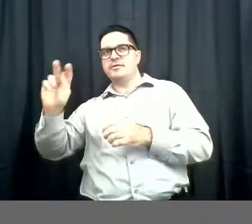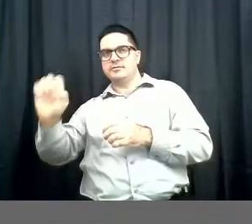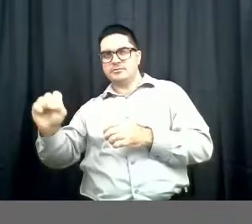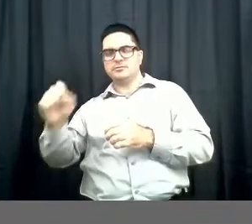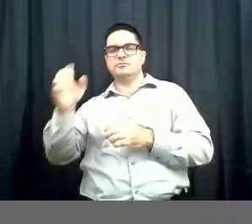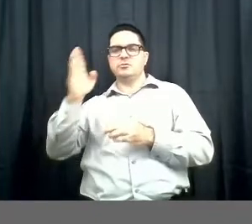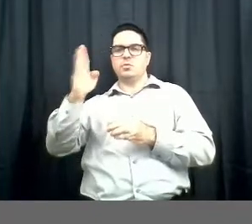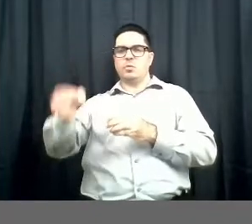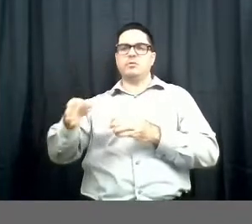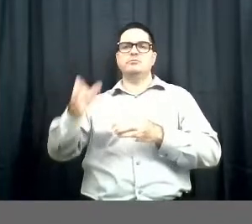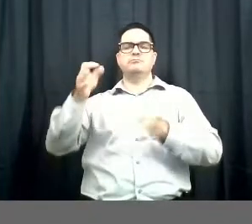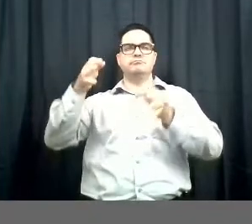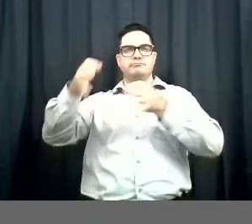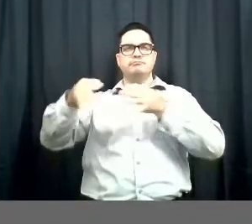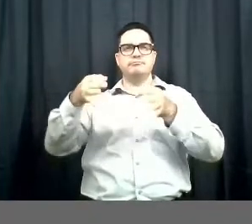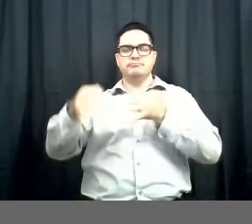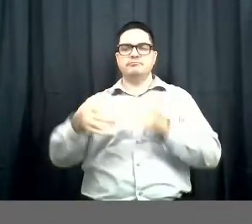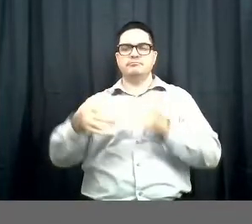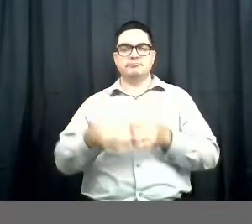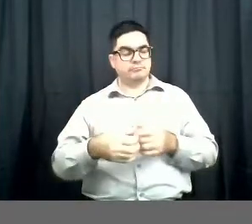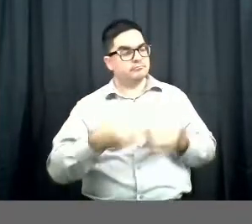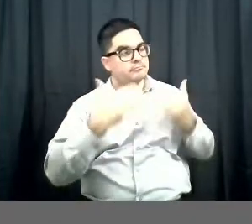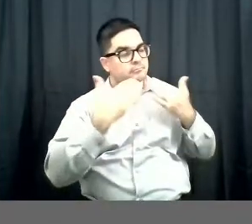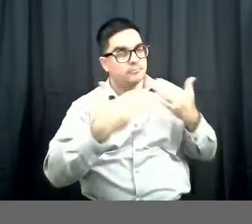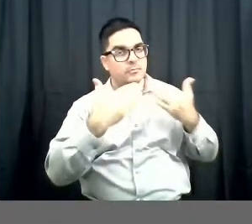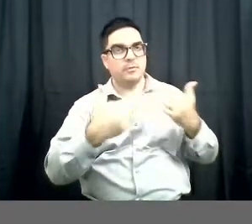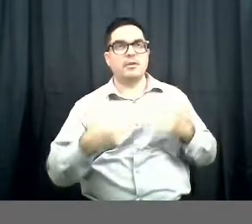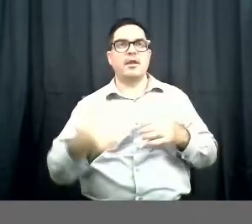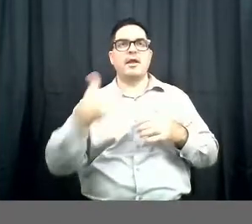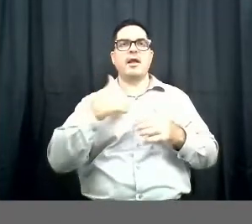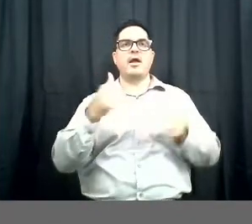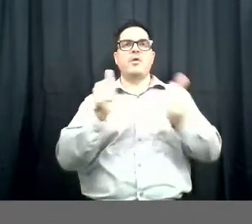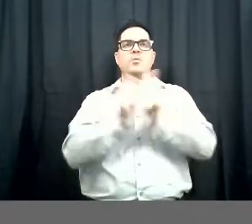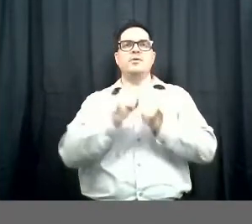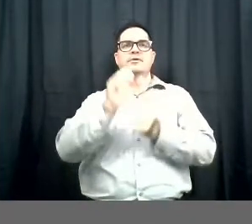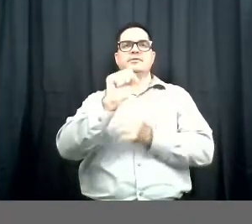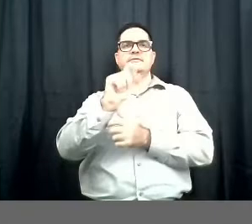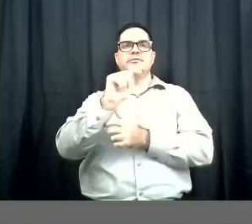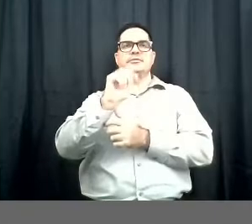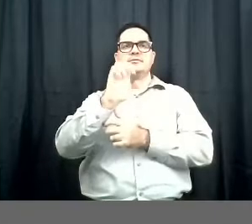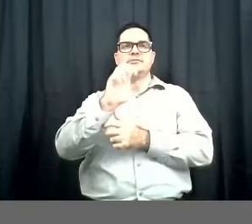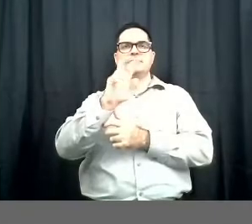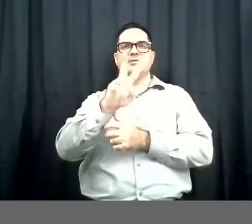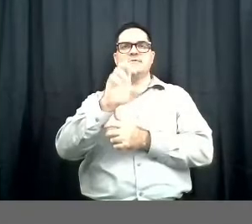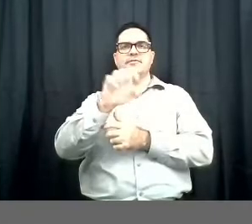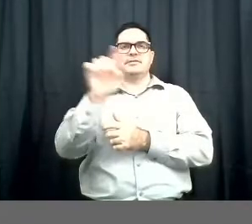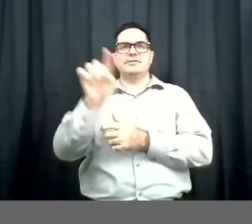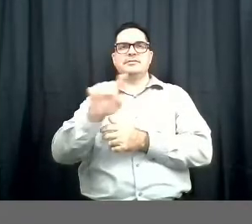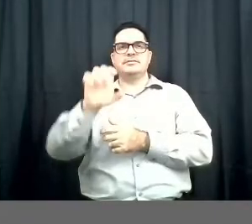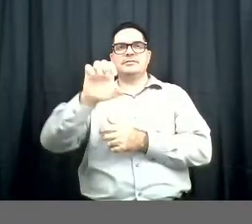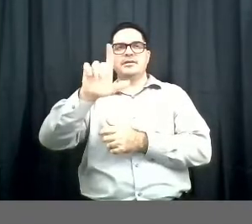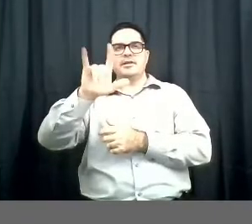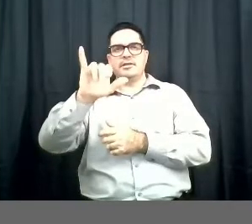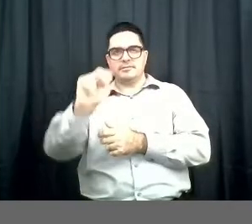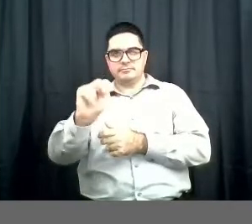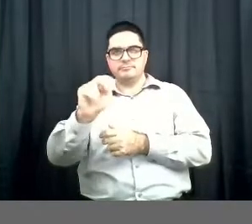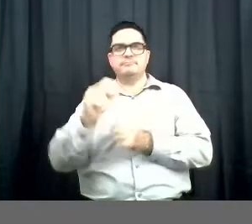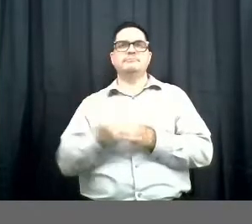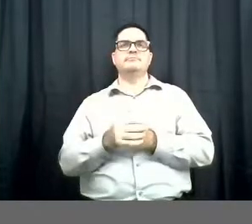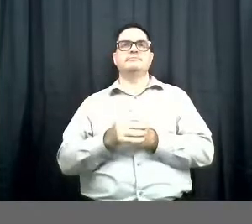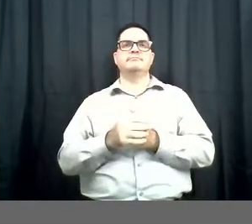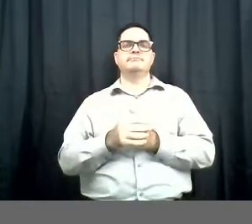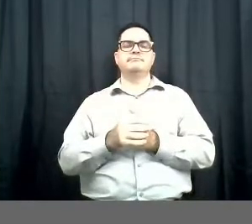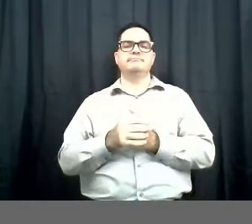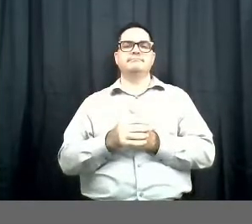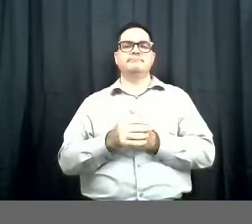Everett, and I'm here with Steve Zelen, partner and head of PJT Partners Restructuring and Special Situations Group. As we